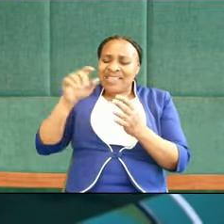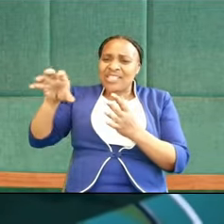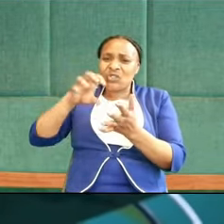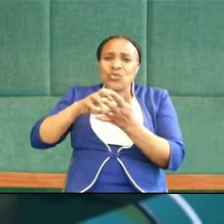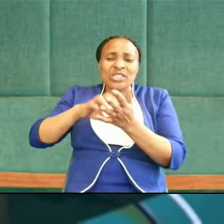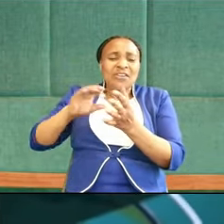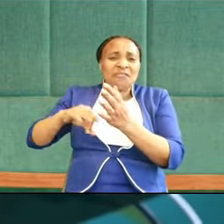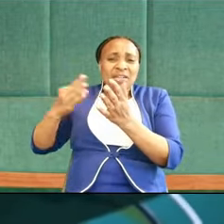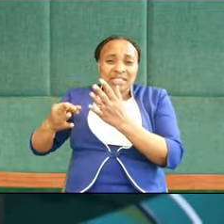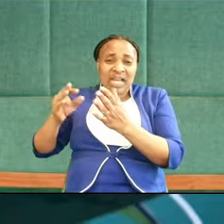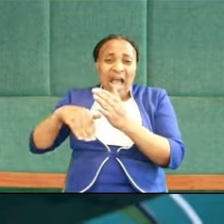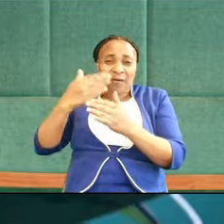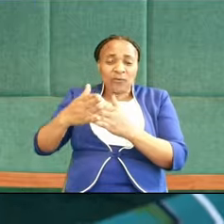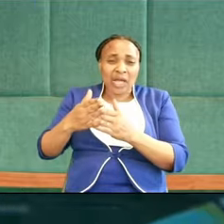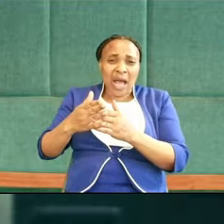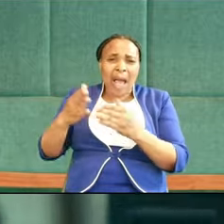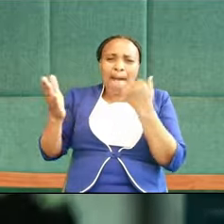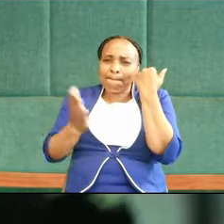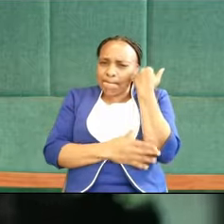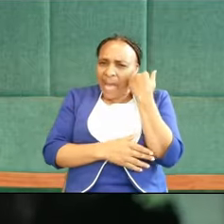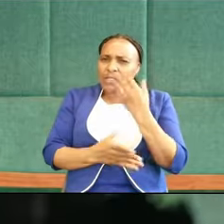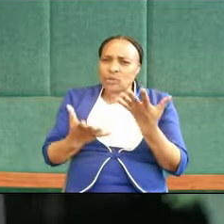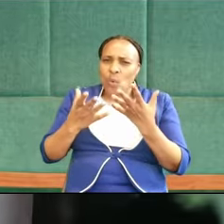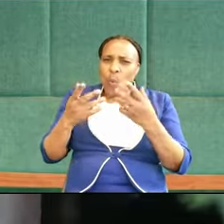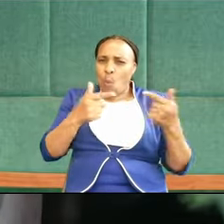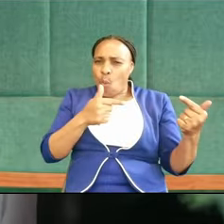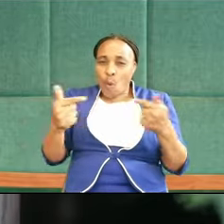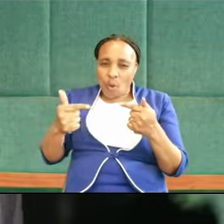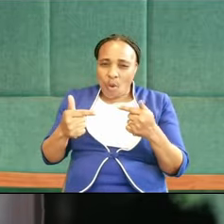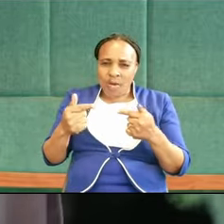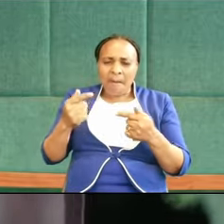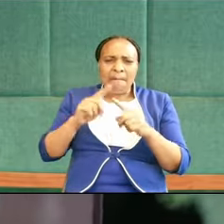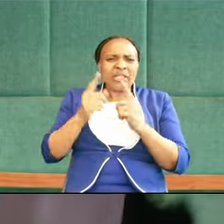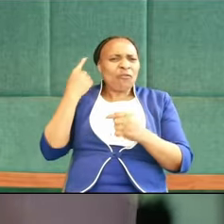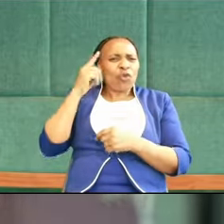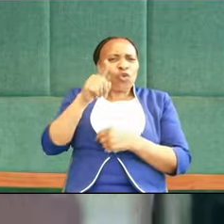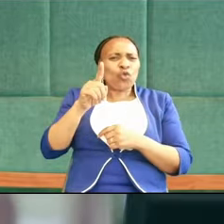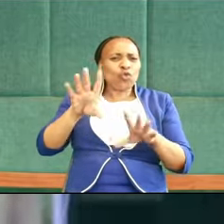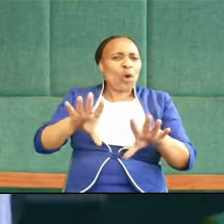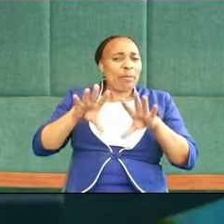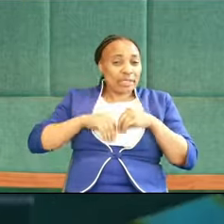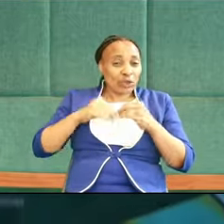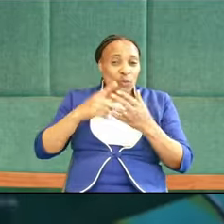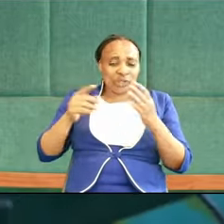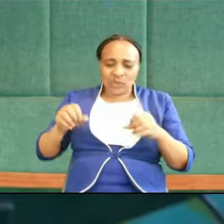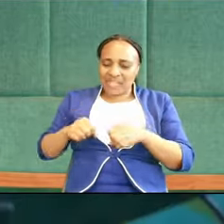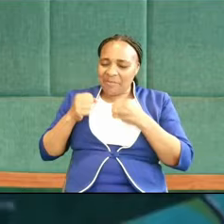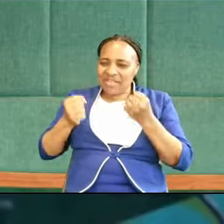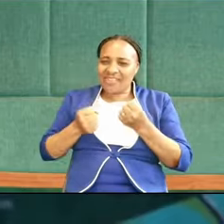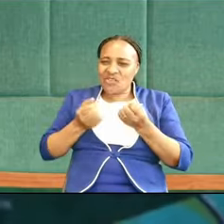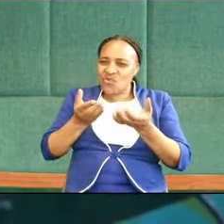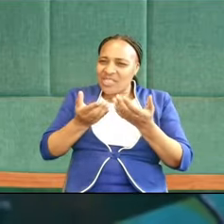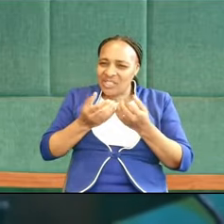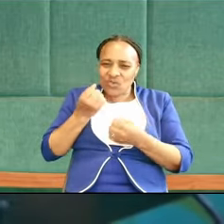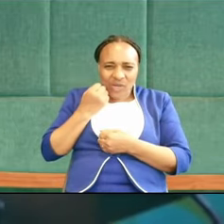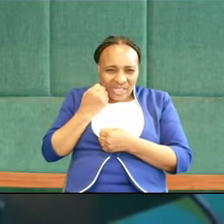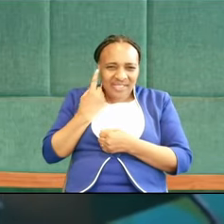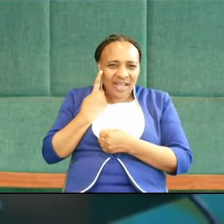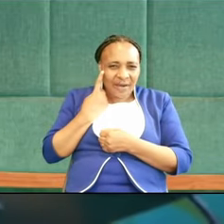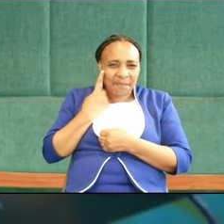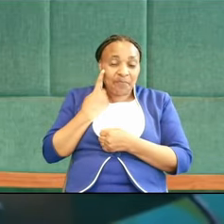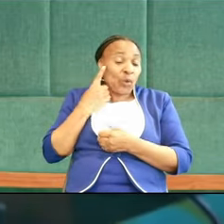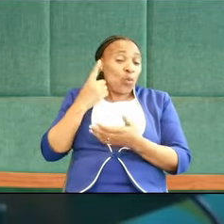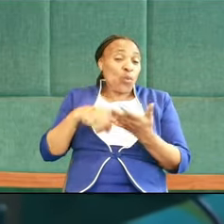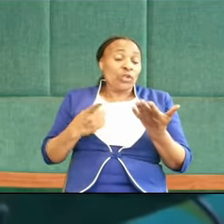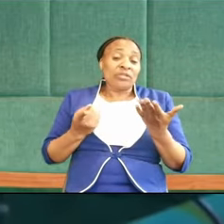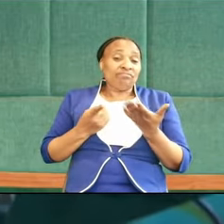of background. So for you to appreciate what was happening, you need to understand what